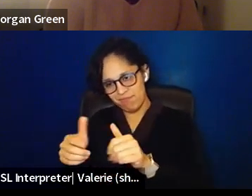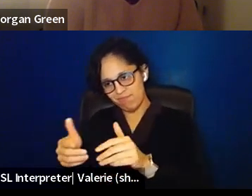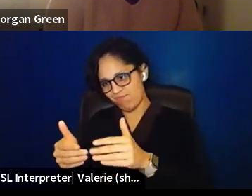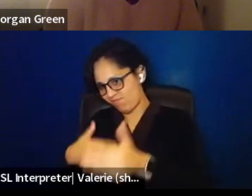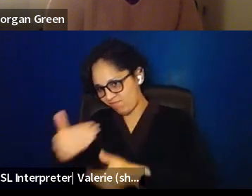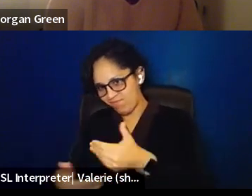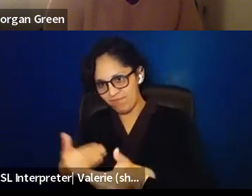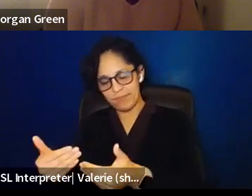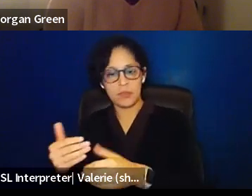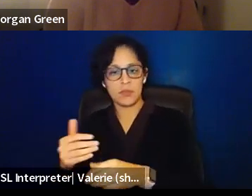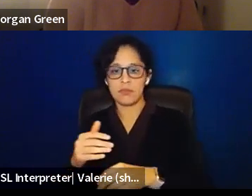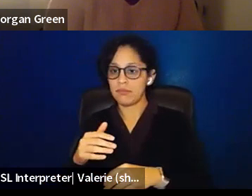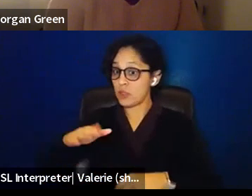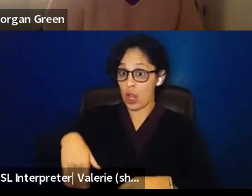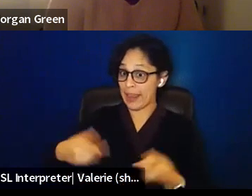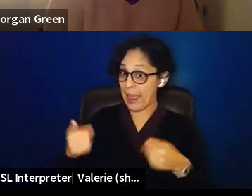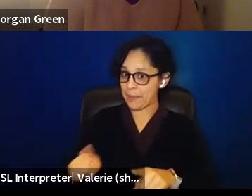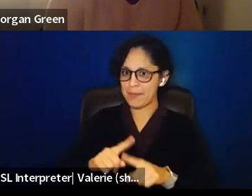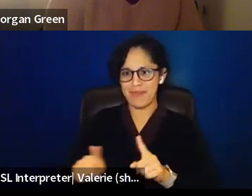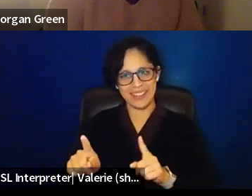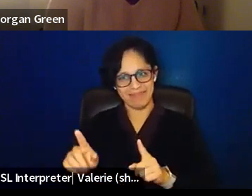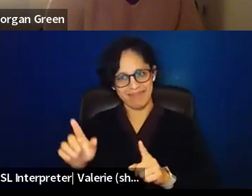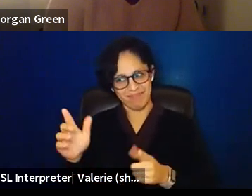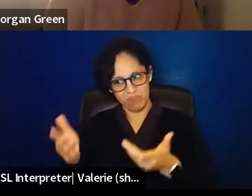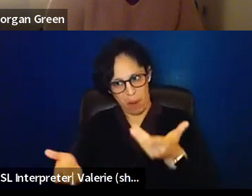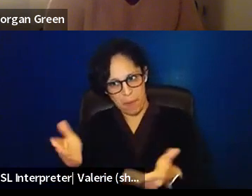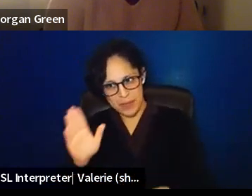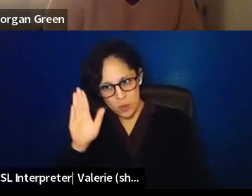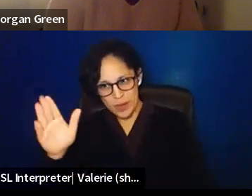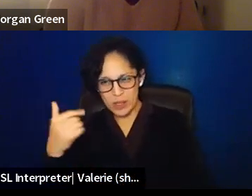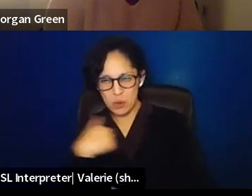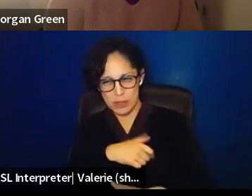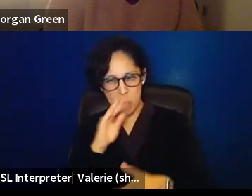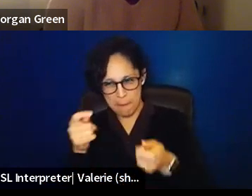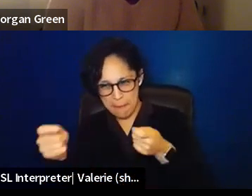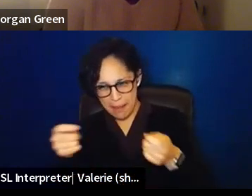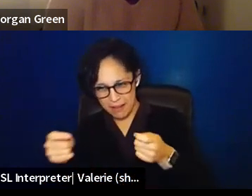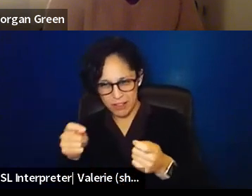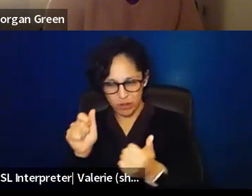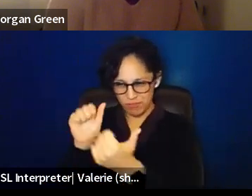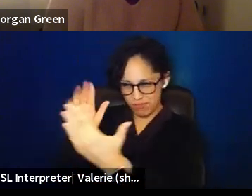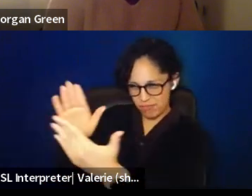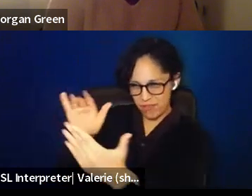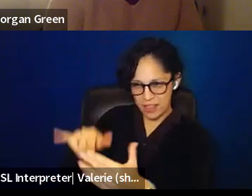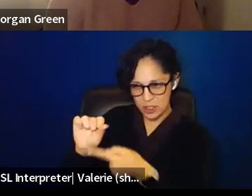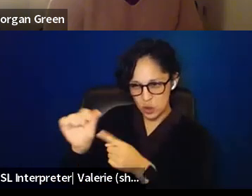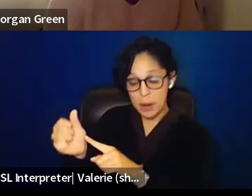deal with it. But I do think a lot of our conversations right now are about the ways in which